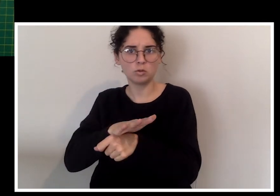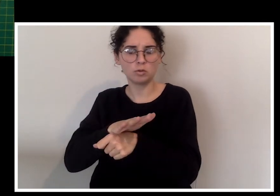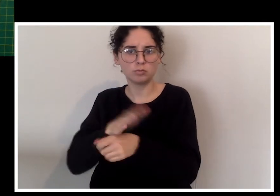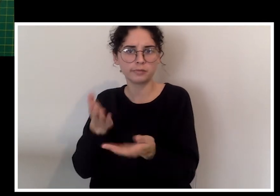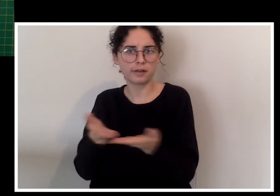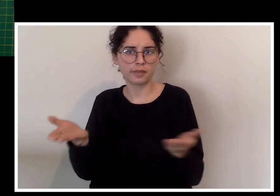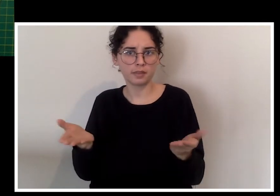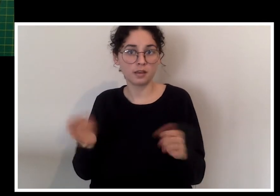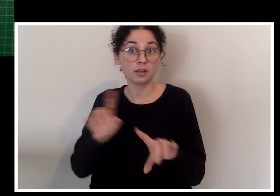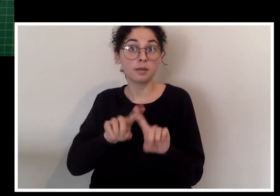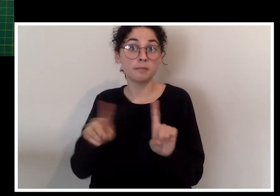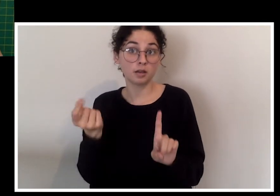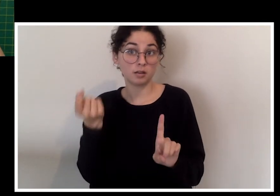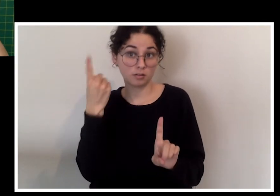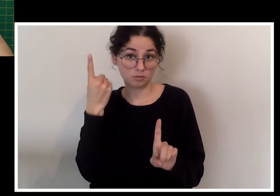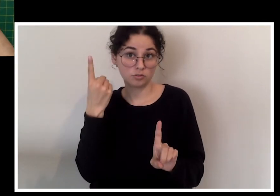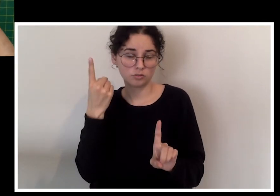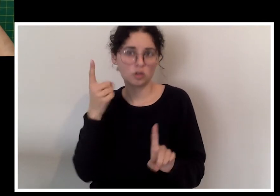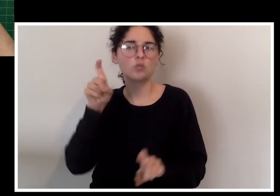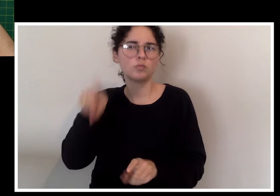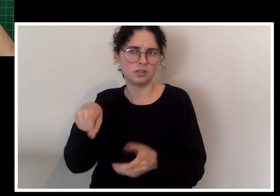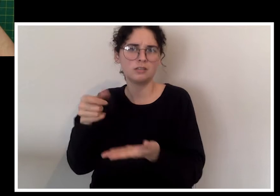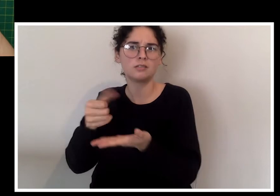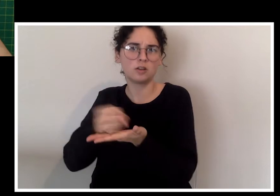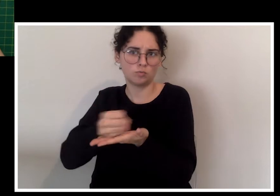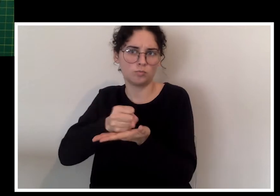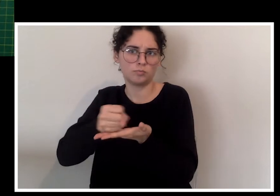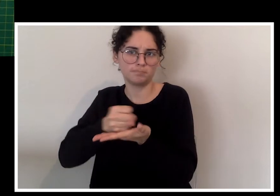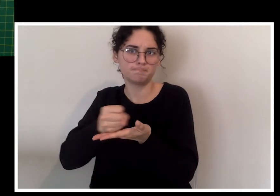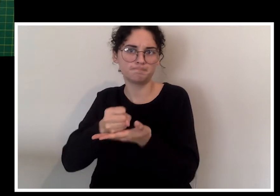that, you will need an eraser.